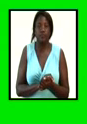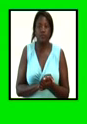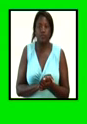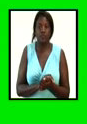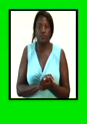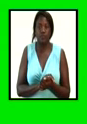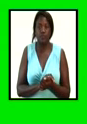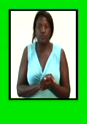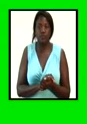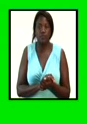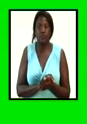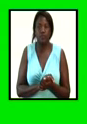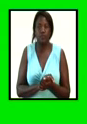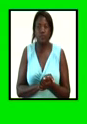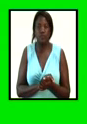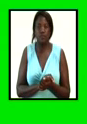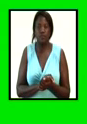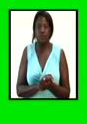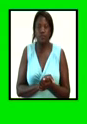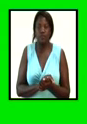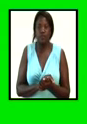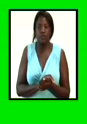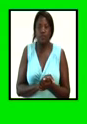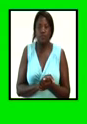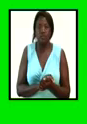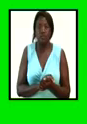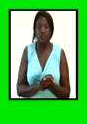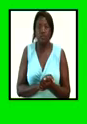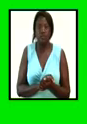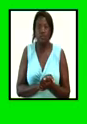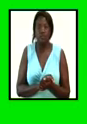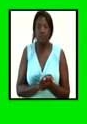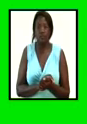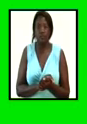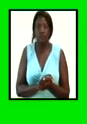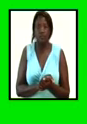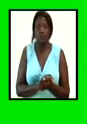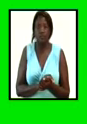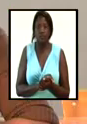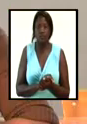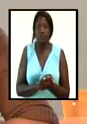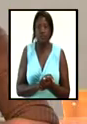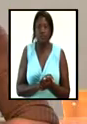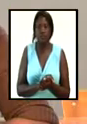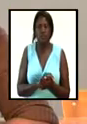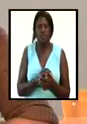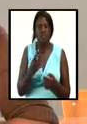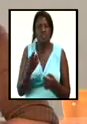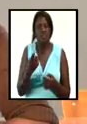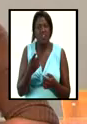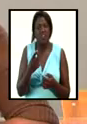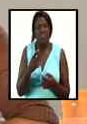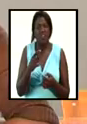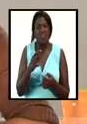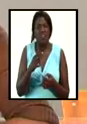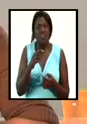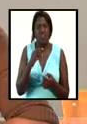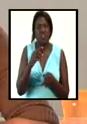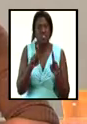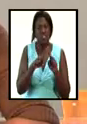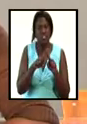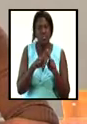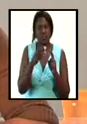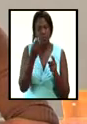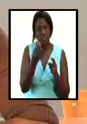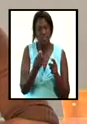becomes families. Story becomes stories. Baby becomes babies. And miss, what about child,